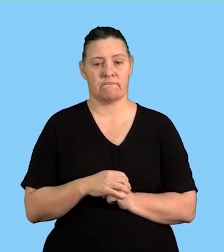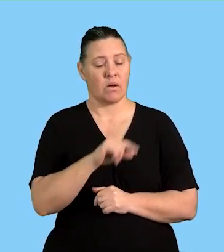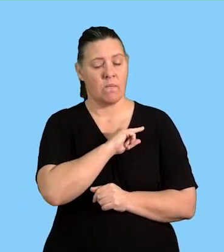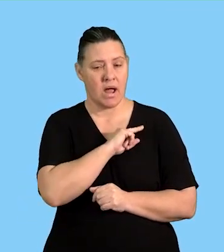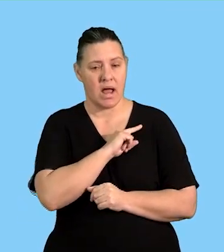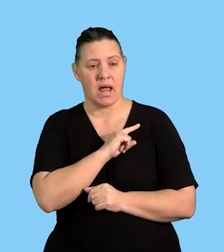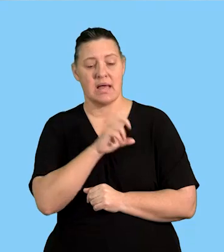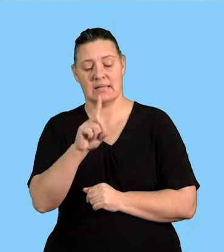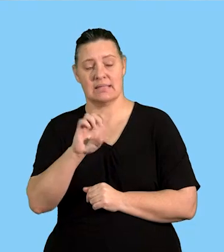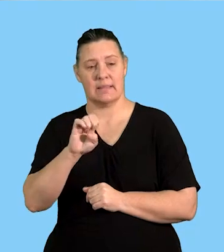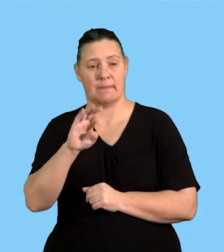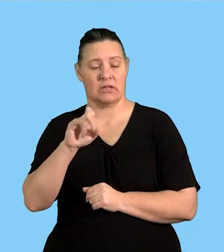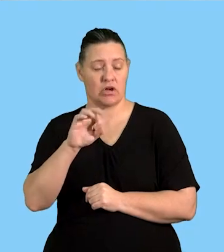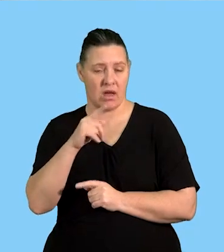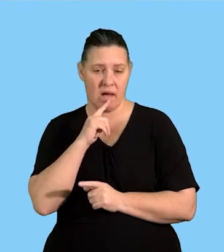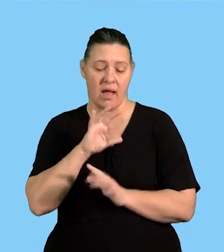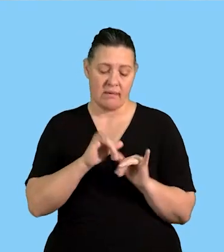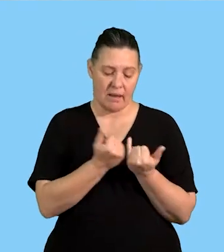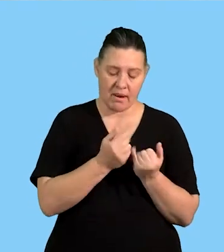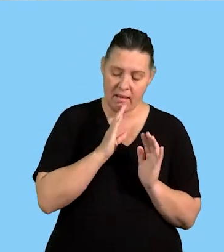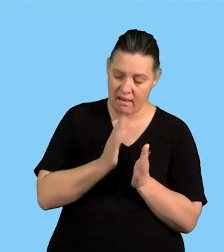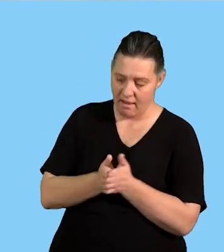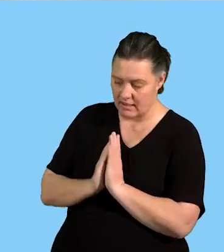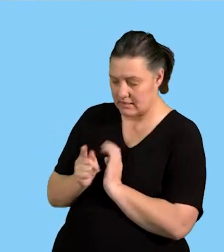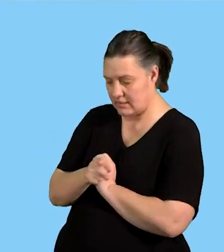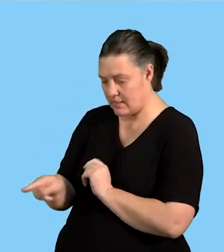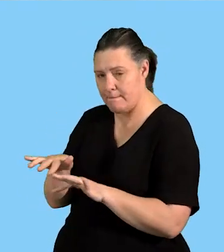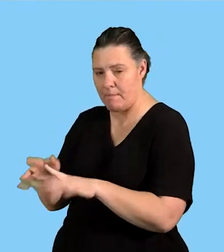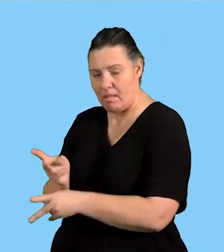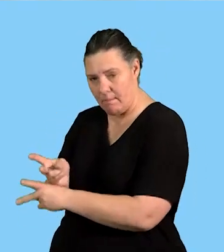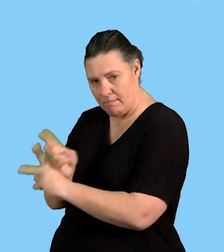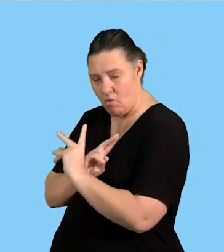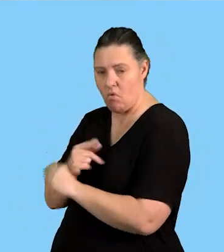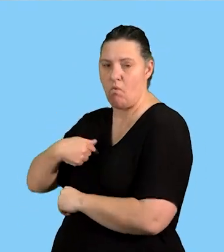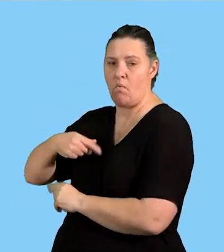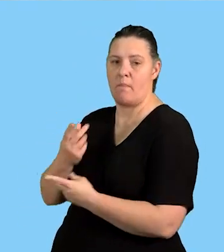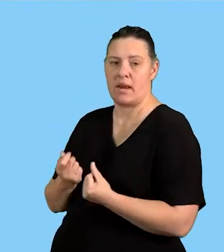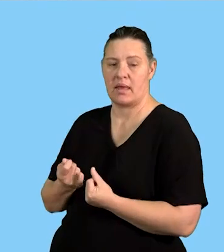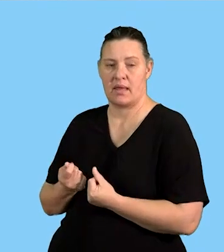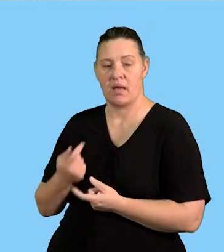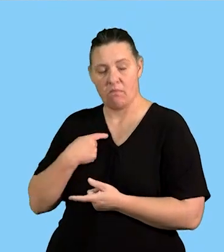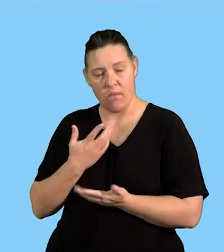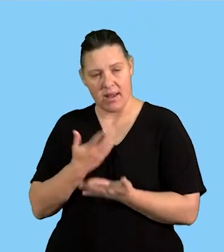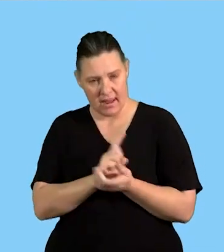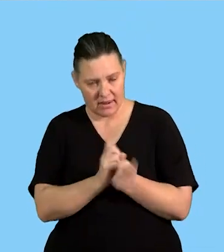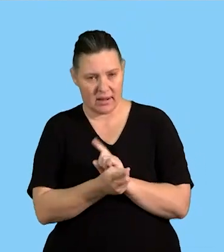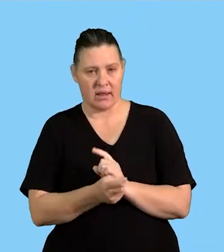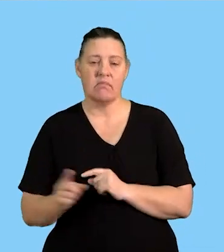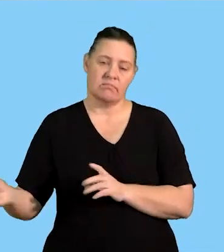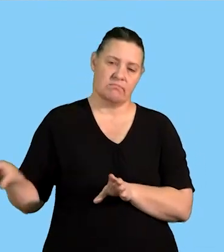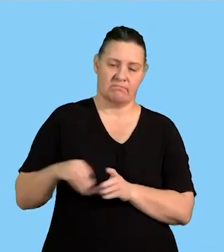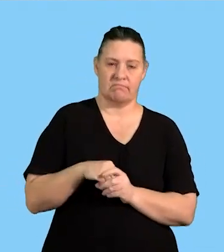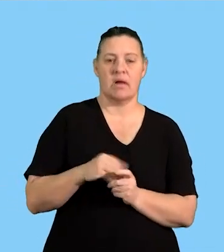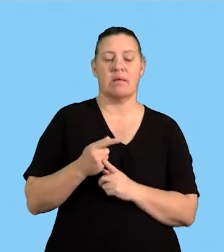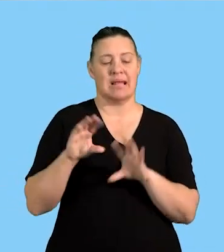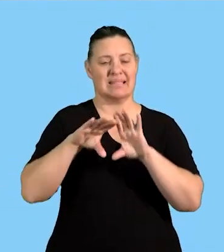Because with debentures, the company is asking from the public to say, borrow us money and you will become debenture holders.